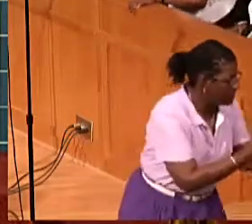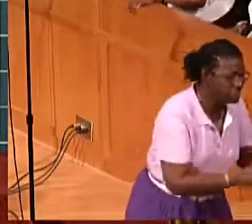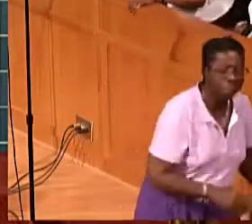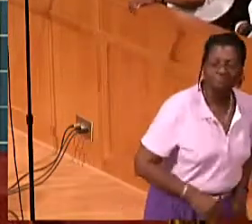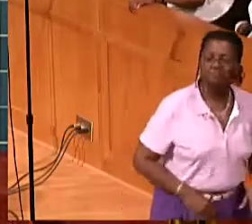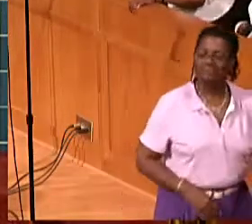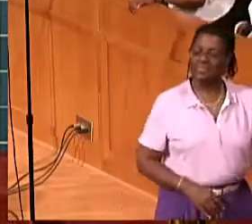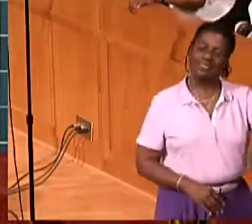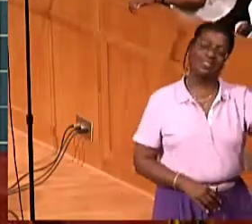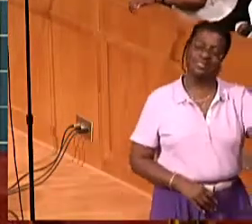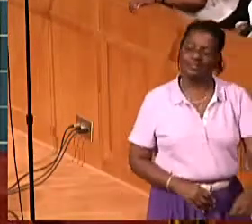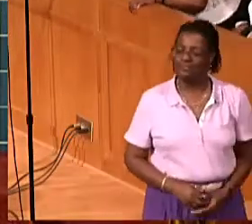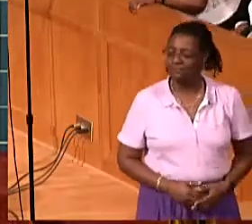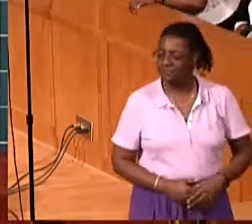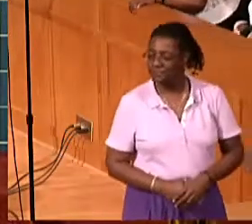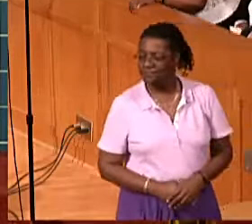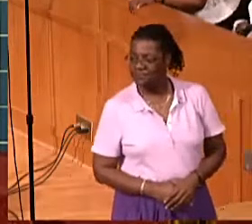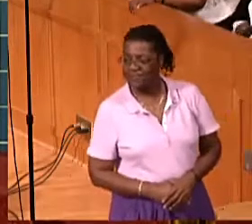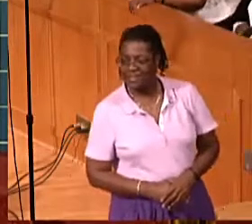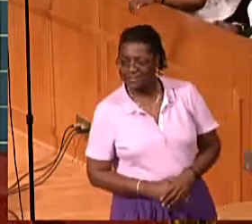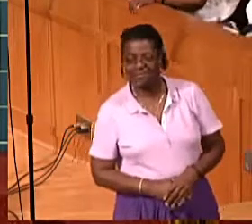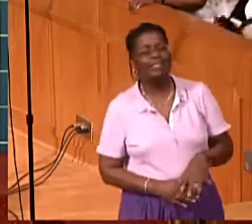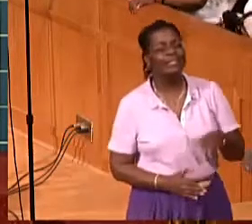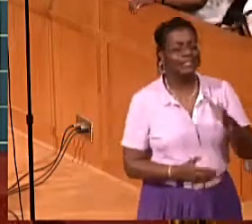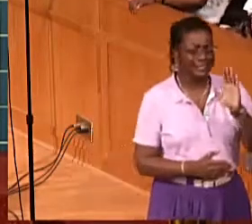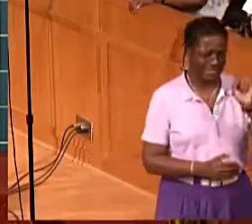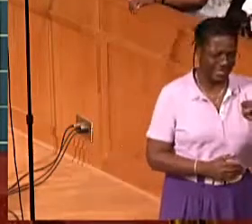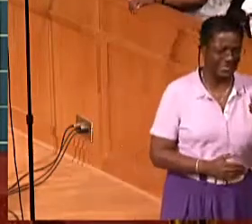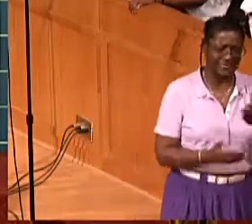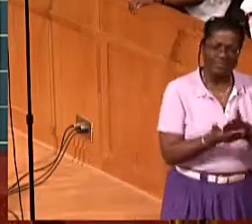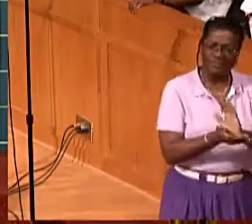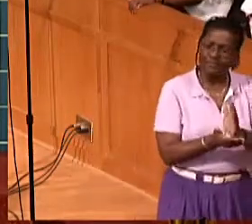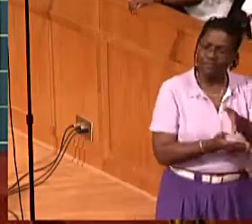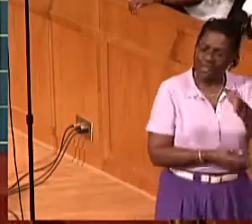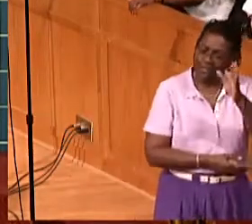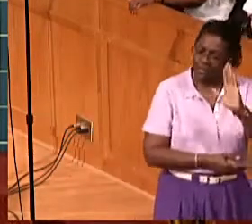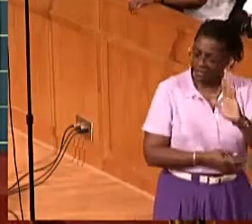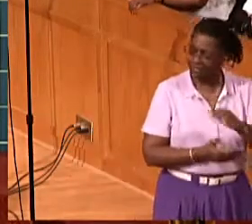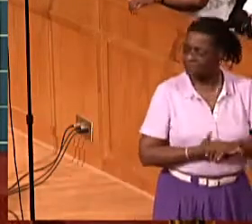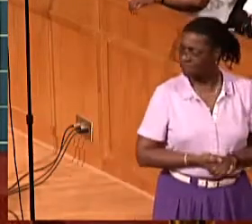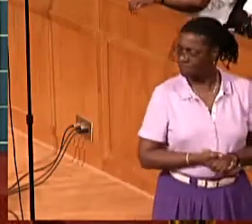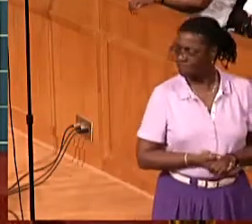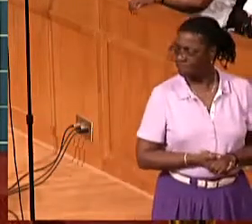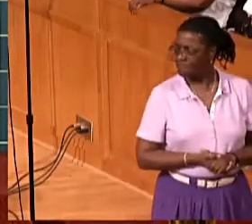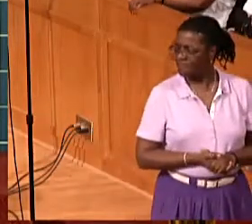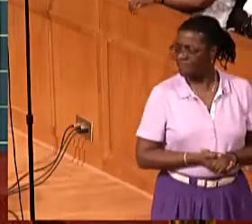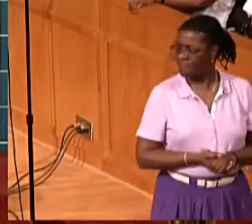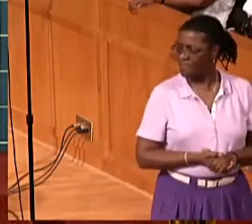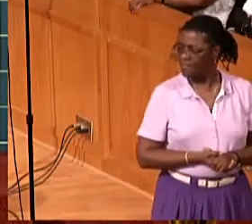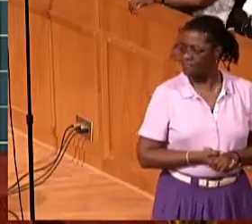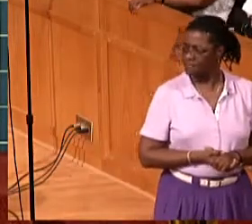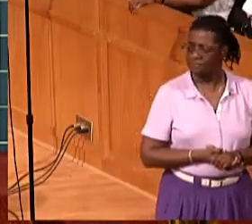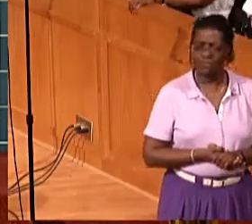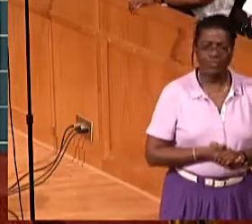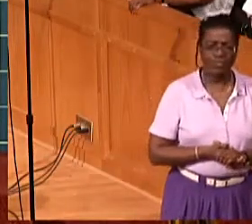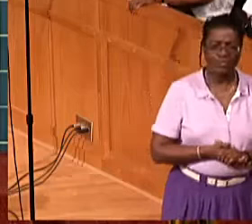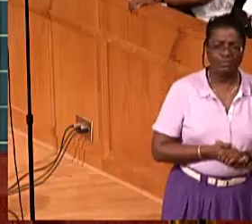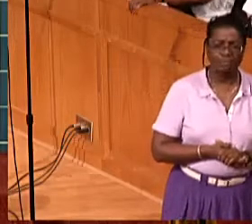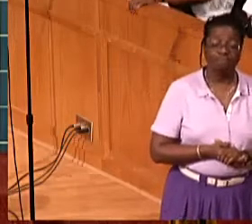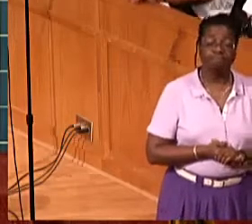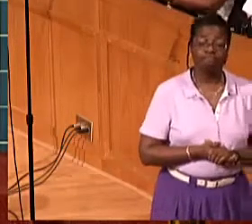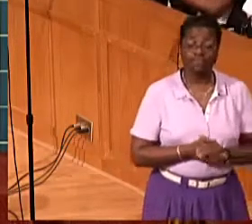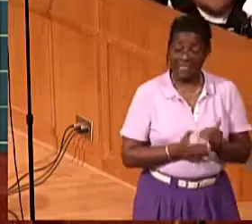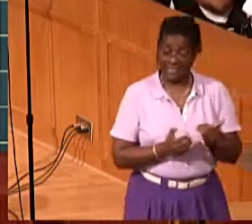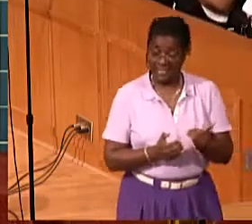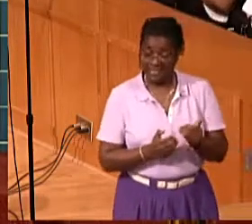Yeah, he is. He's an all right God. He's an yes, all right he is. God. Now, join me in saluting